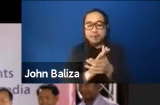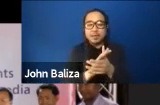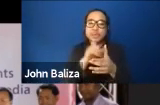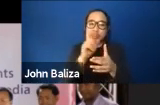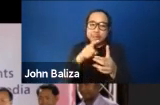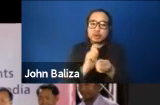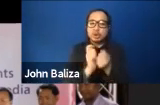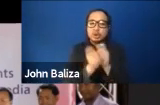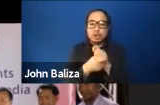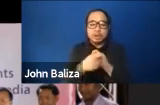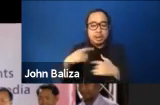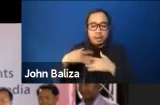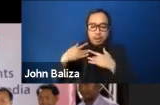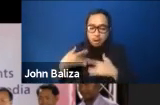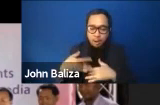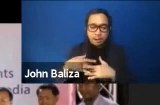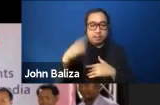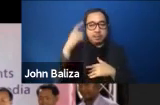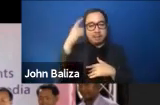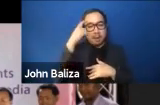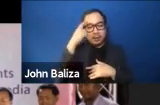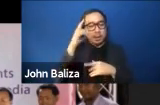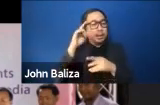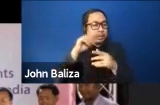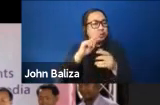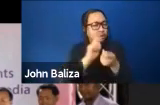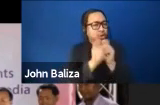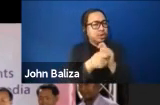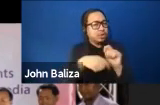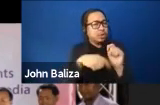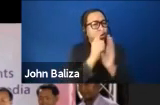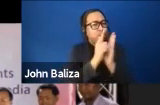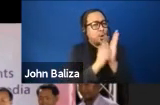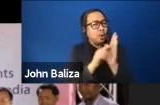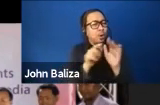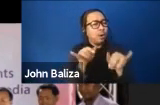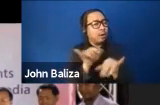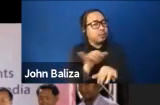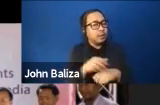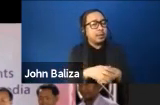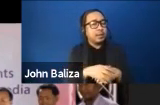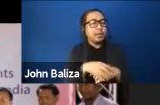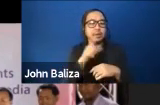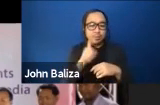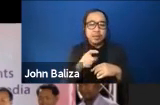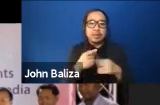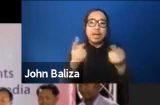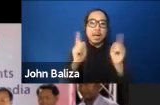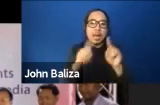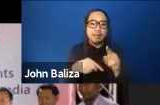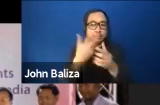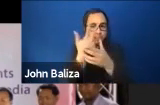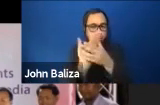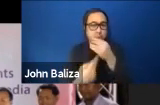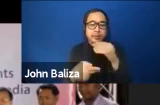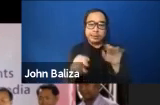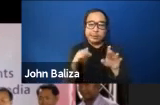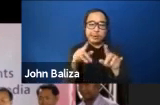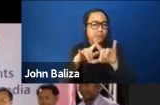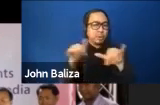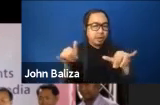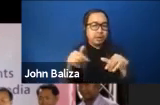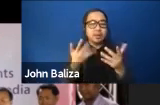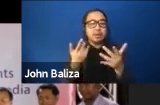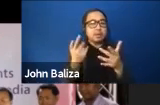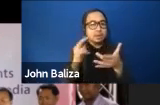and also law. And it has to happen together. So it interactively and